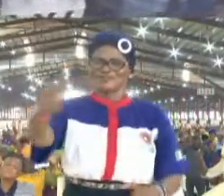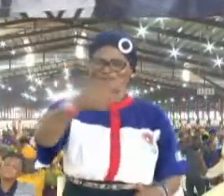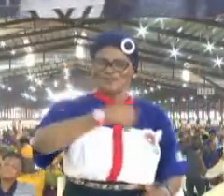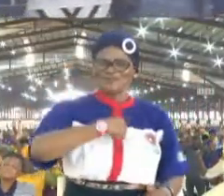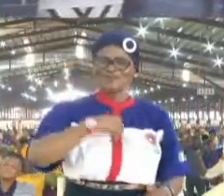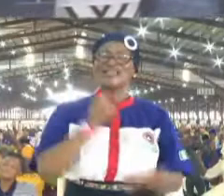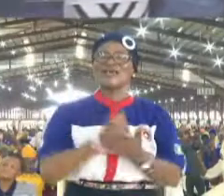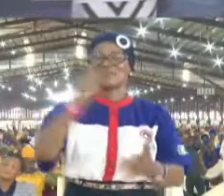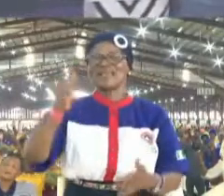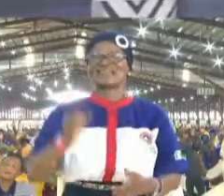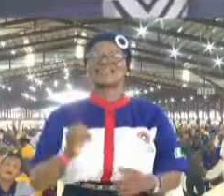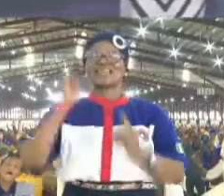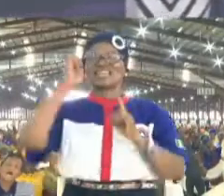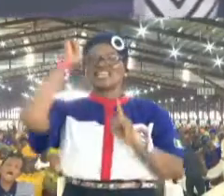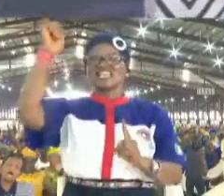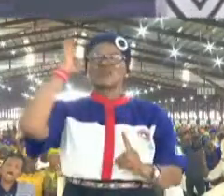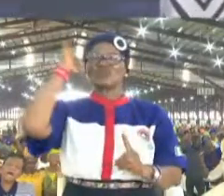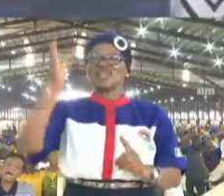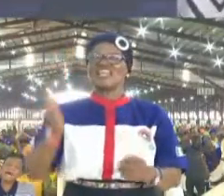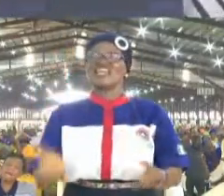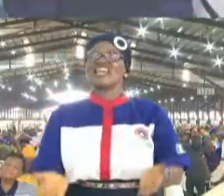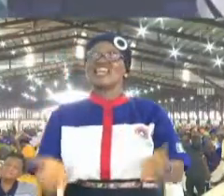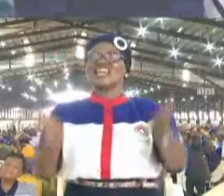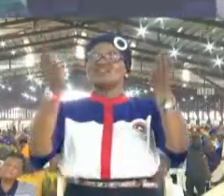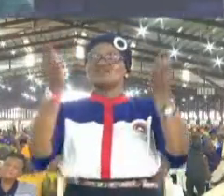He will lift you high.